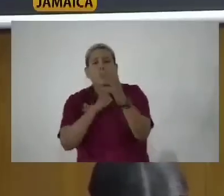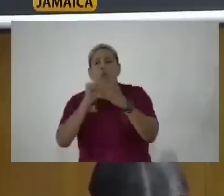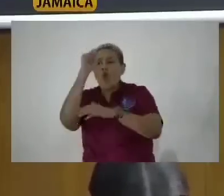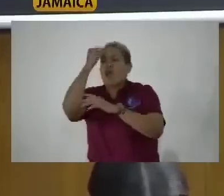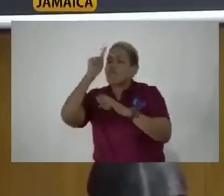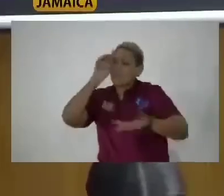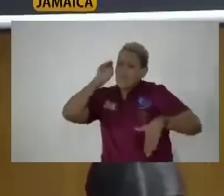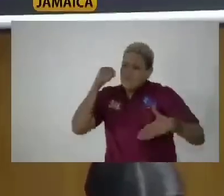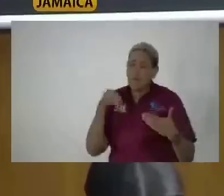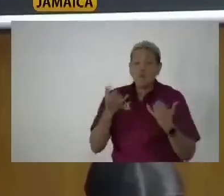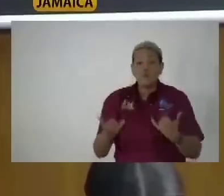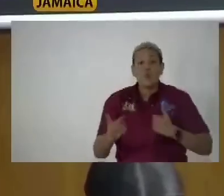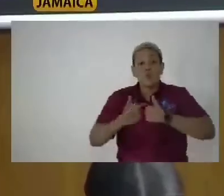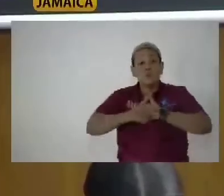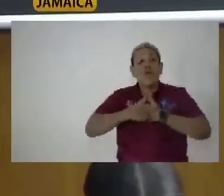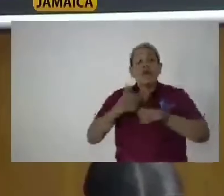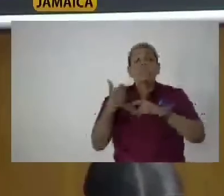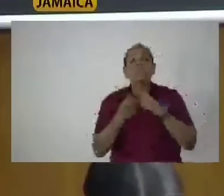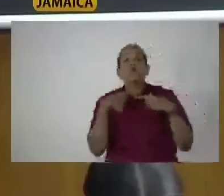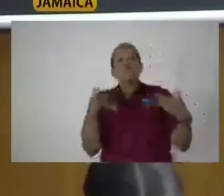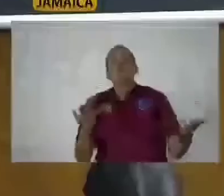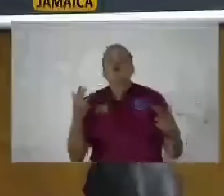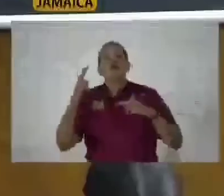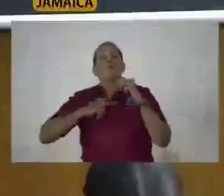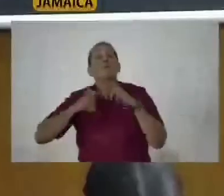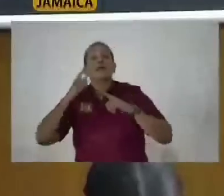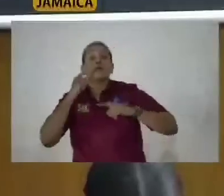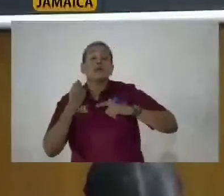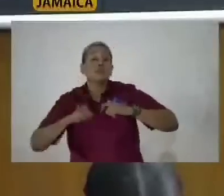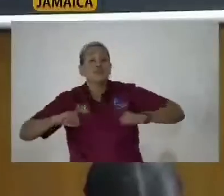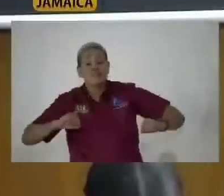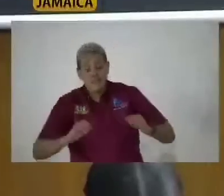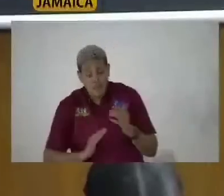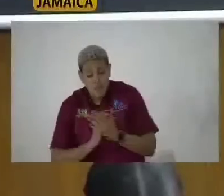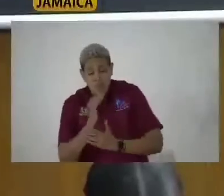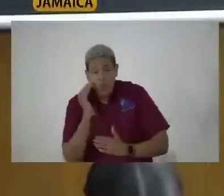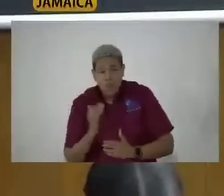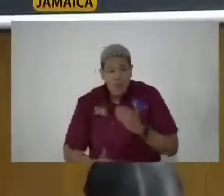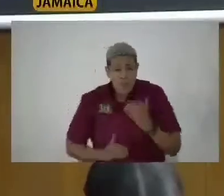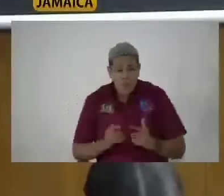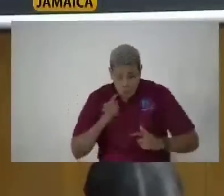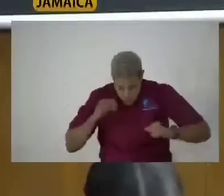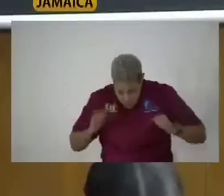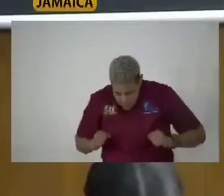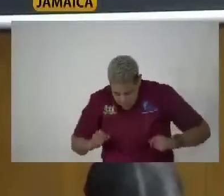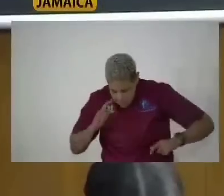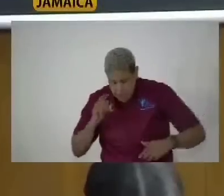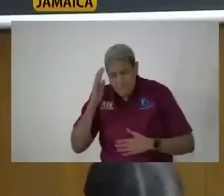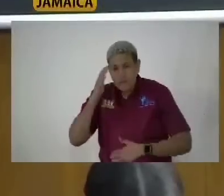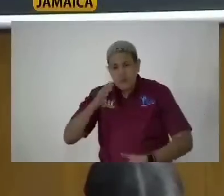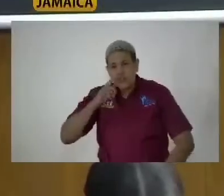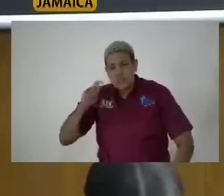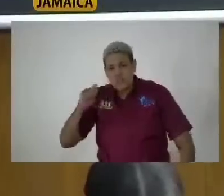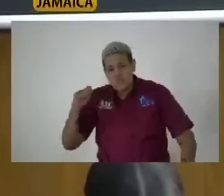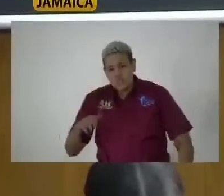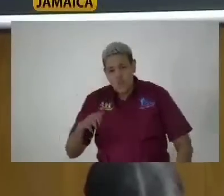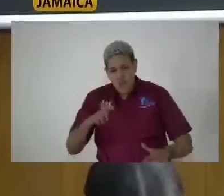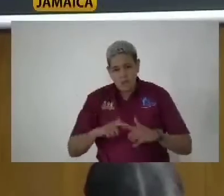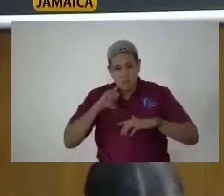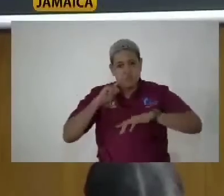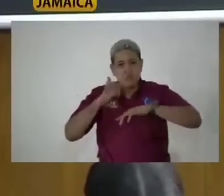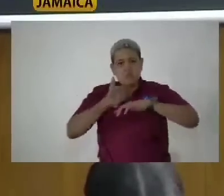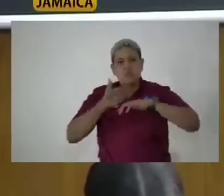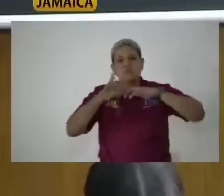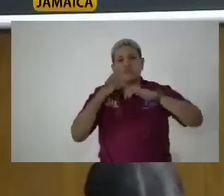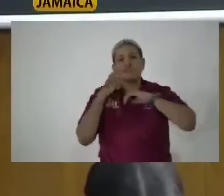to focus at this time at building resilience to possible future shocks, as well as setting the